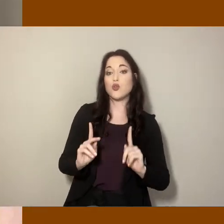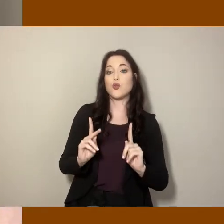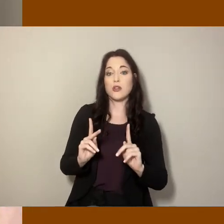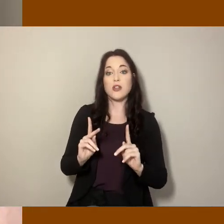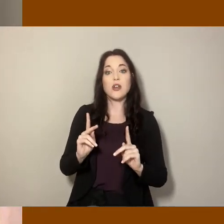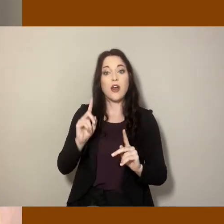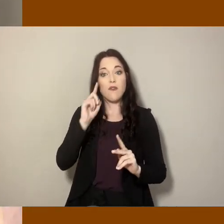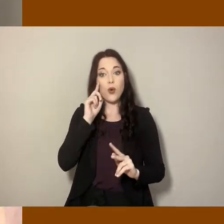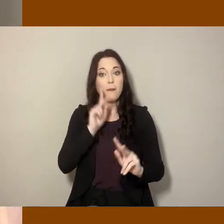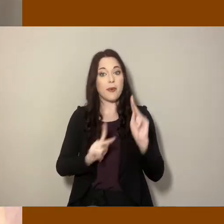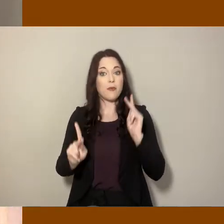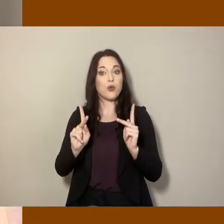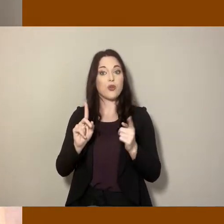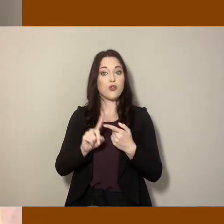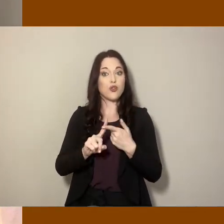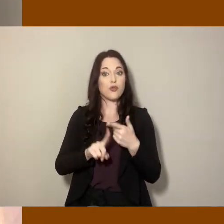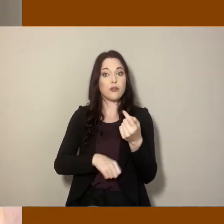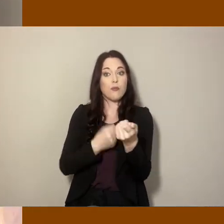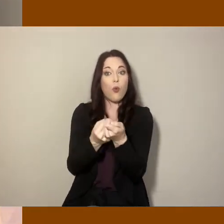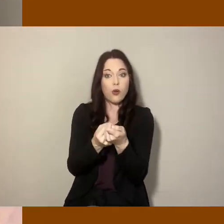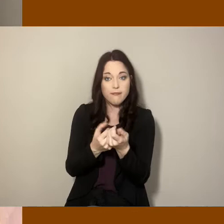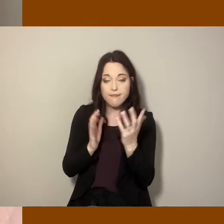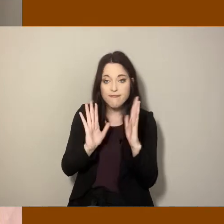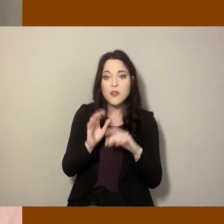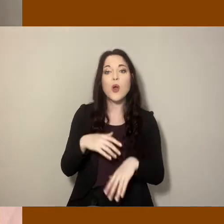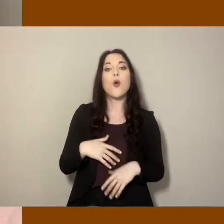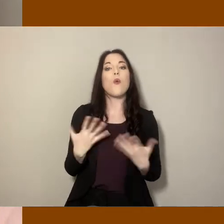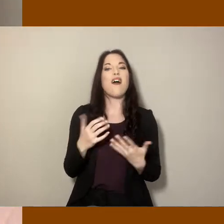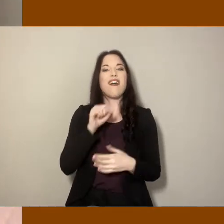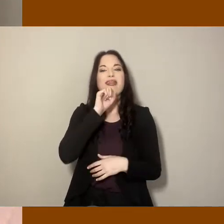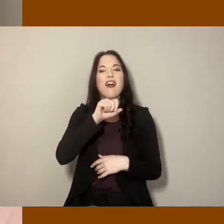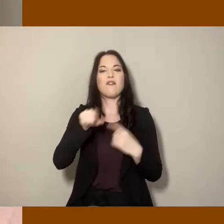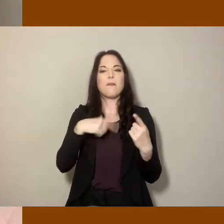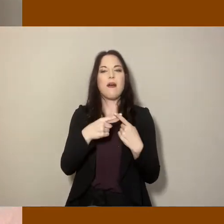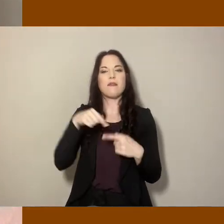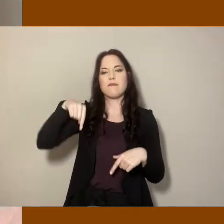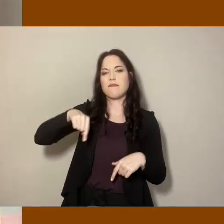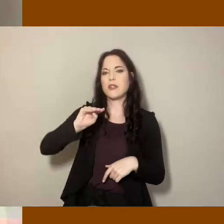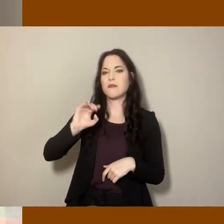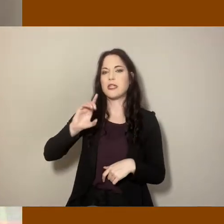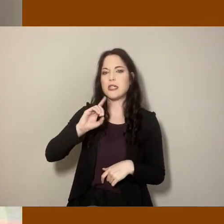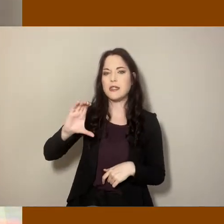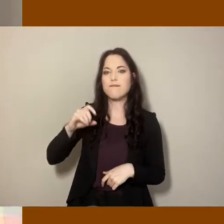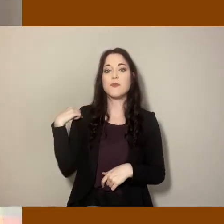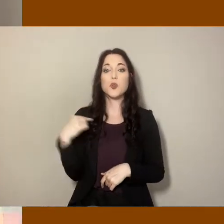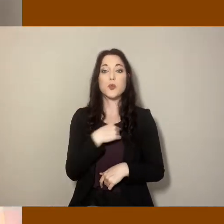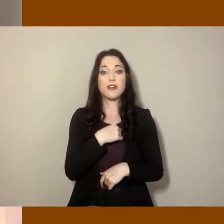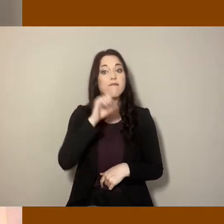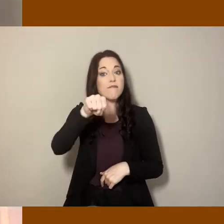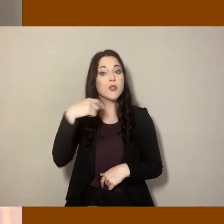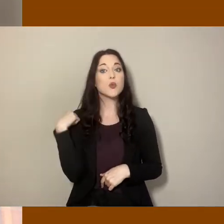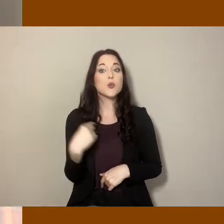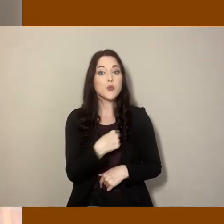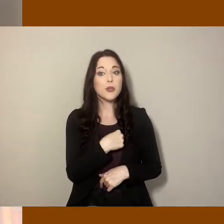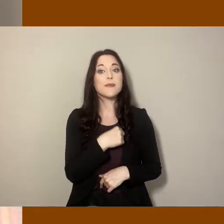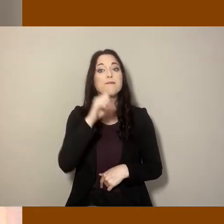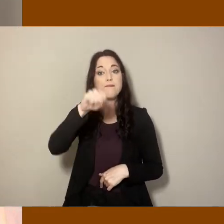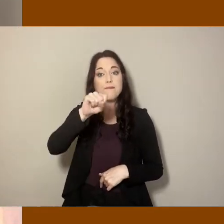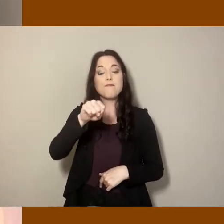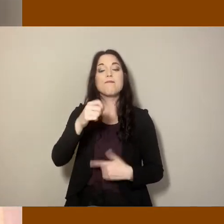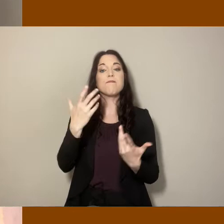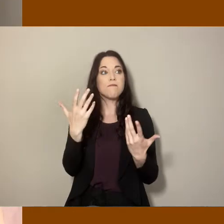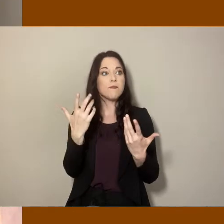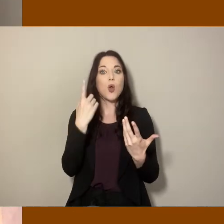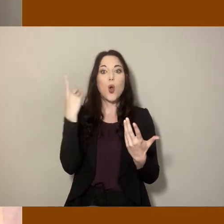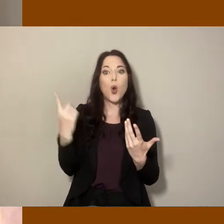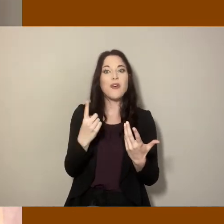those to give. But what I love about MCCDC is the fact that we do, yes, we make known what